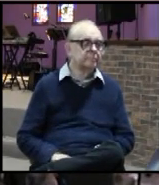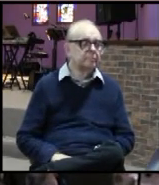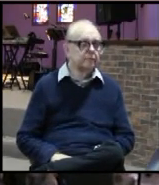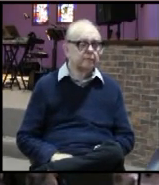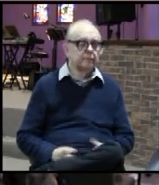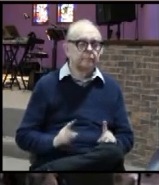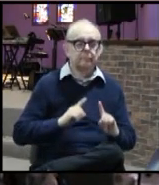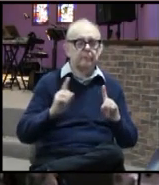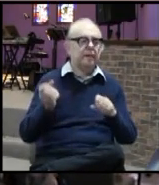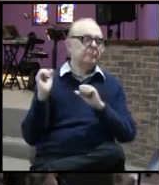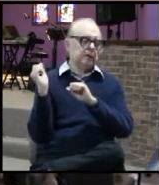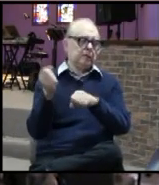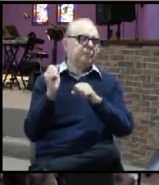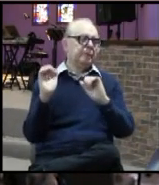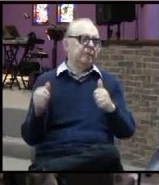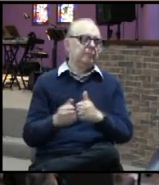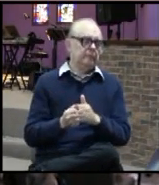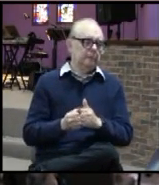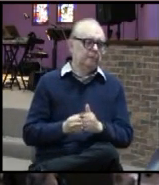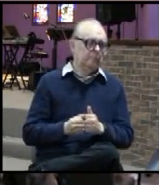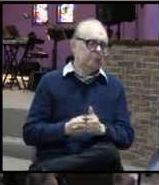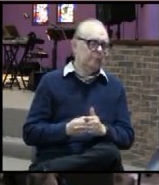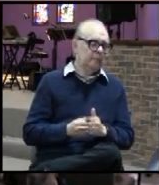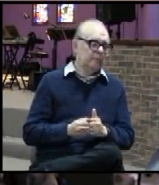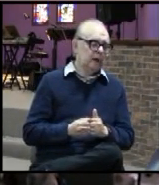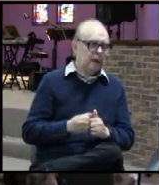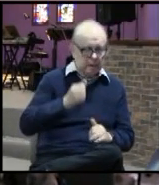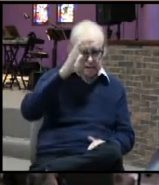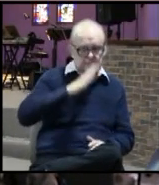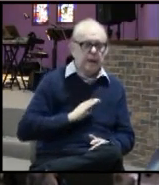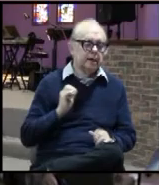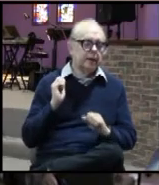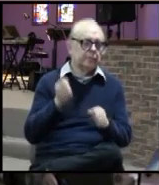When I go to a baseball game and Jake Bruce hits a winning run,